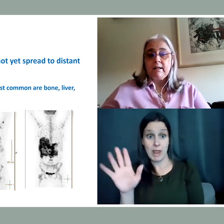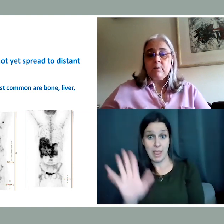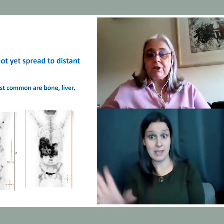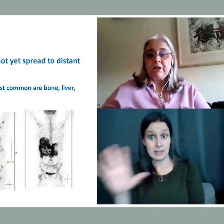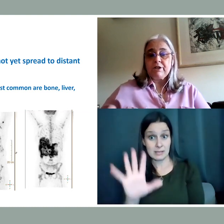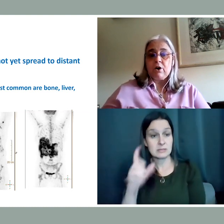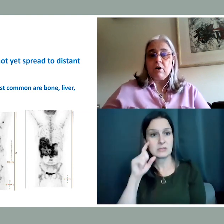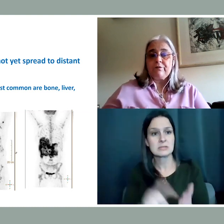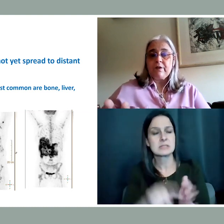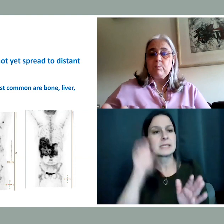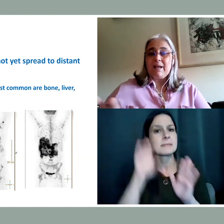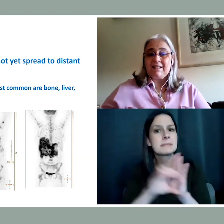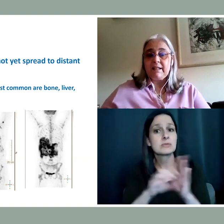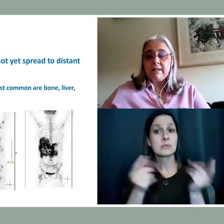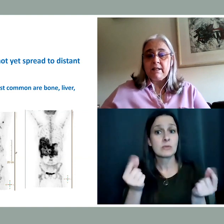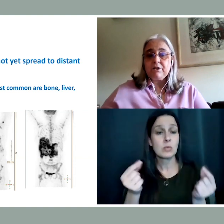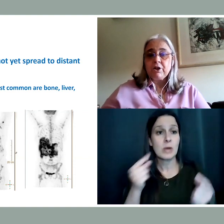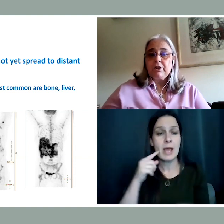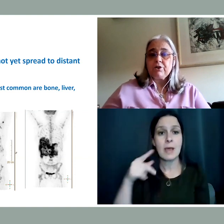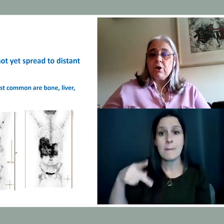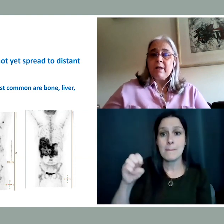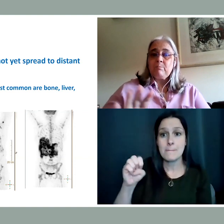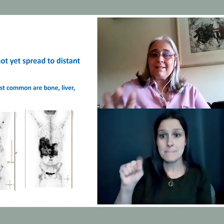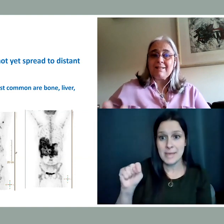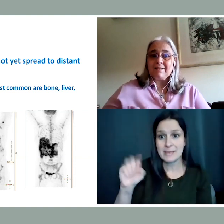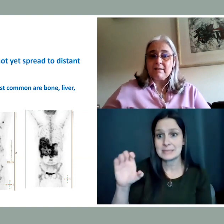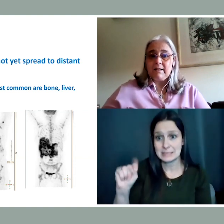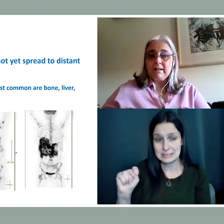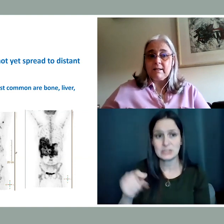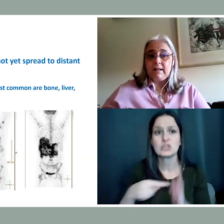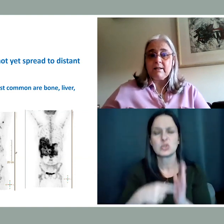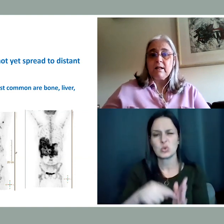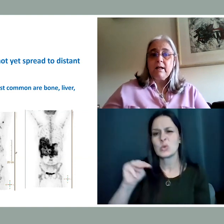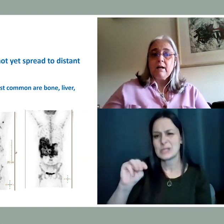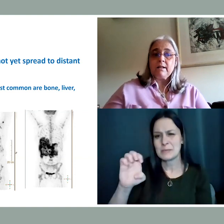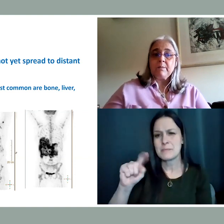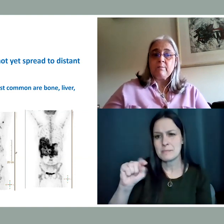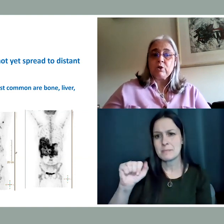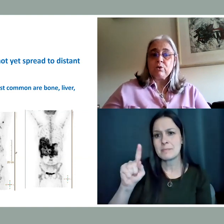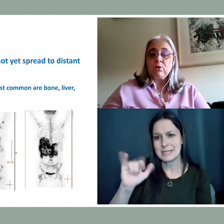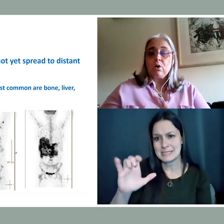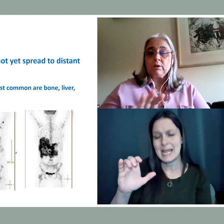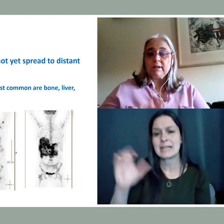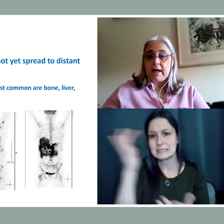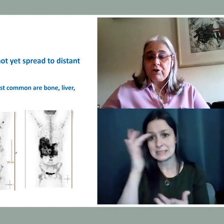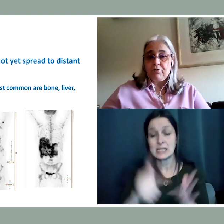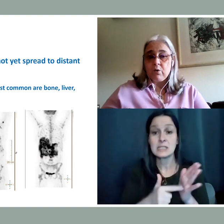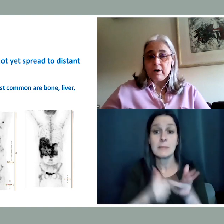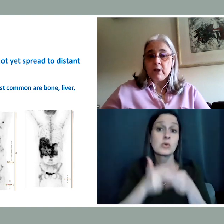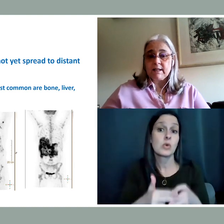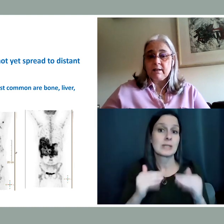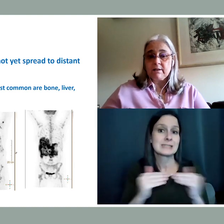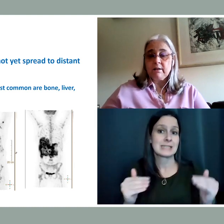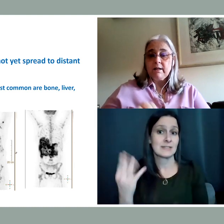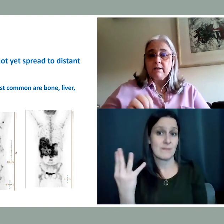see images of PET CTs showing metastatic disease, sometimes also called stage